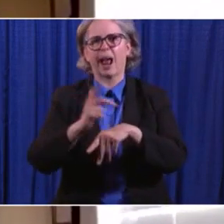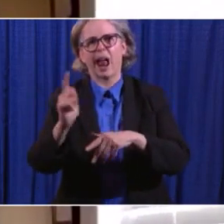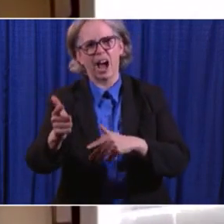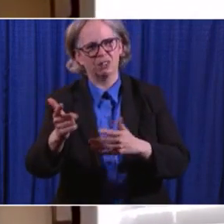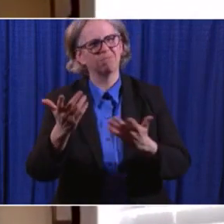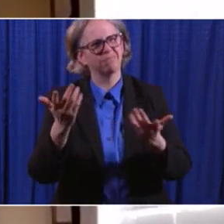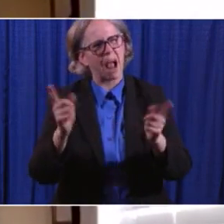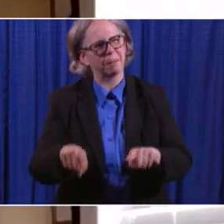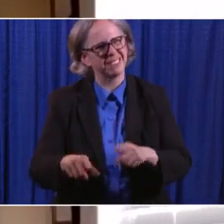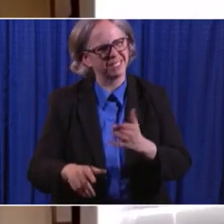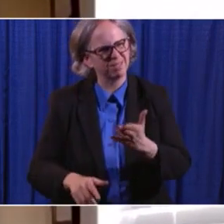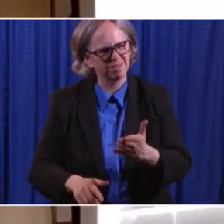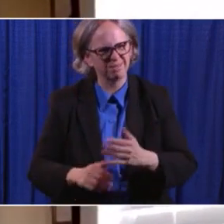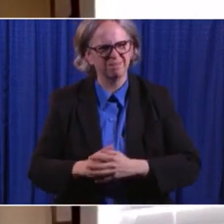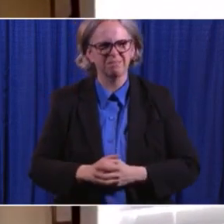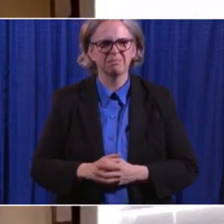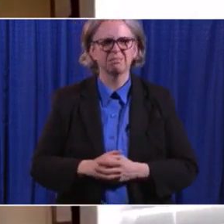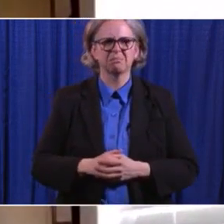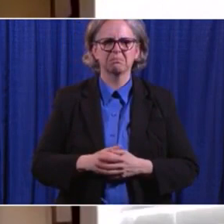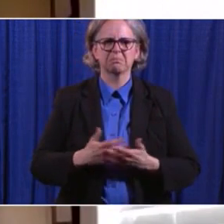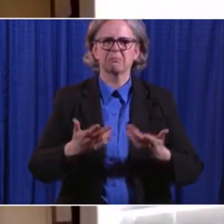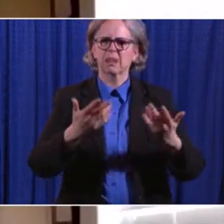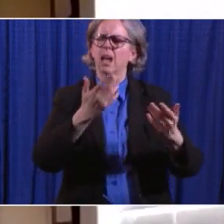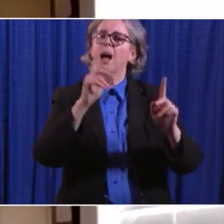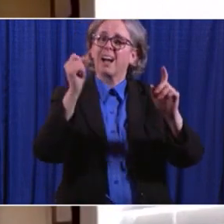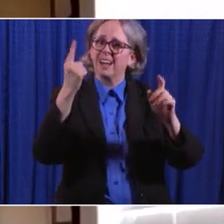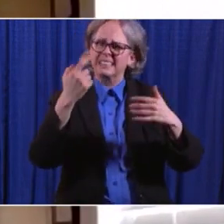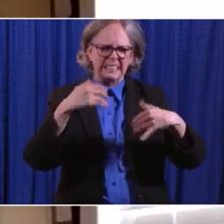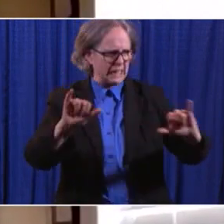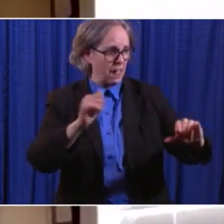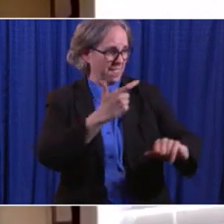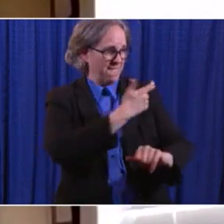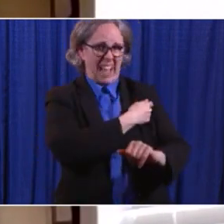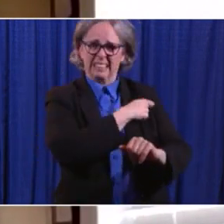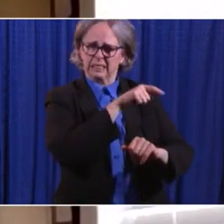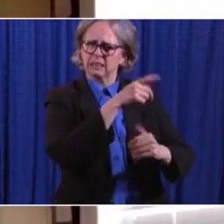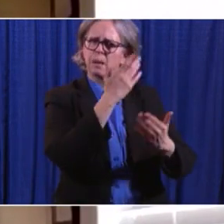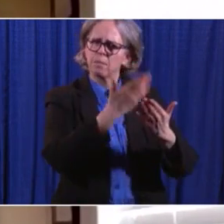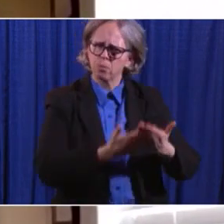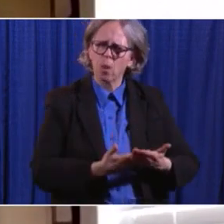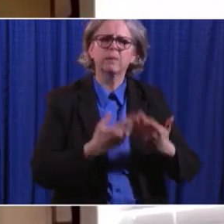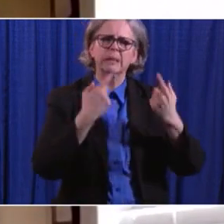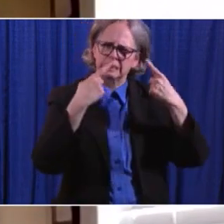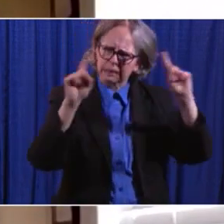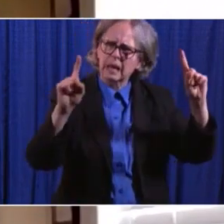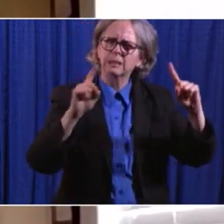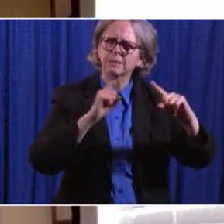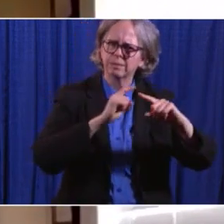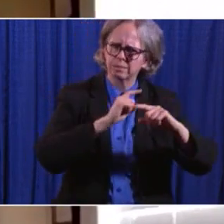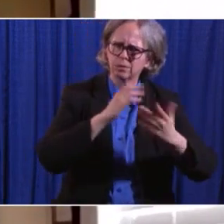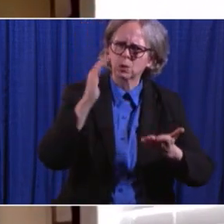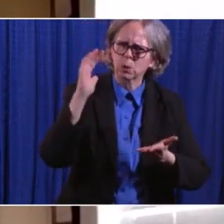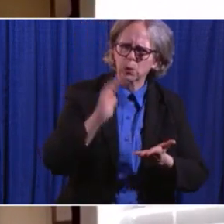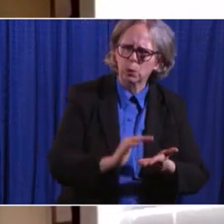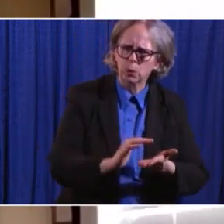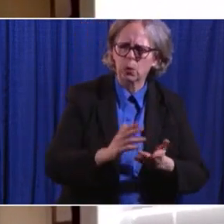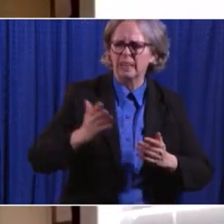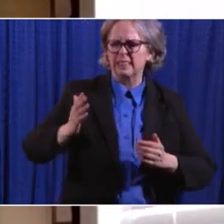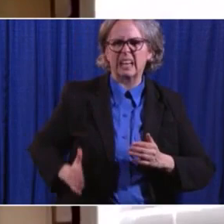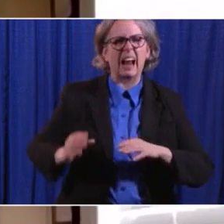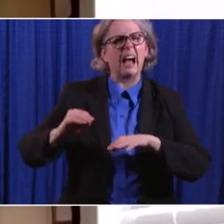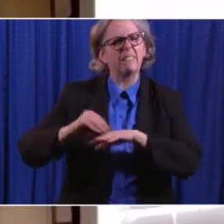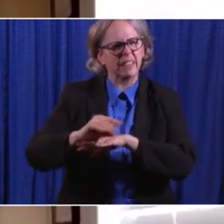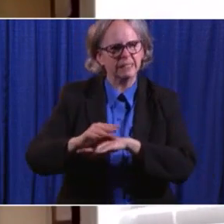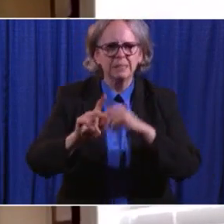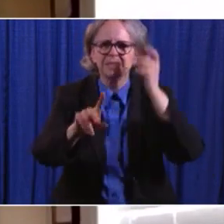and effective in those groups of people. And there is some early indication, although not enough that I